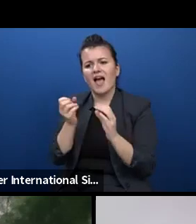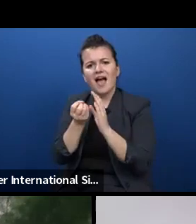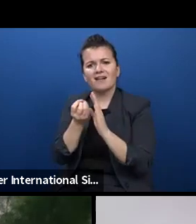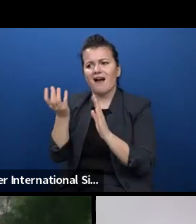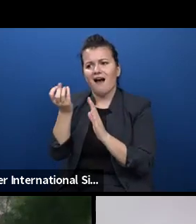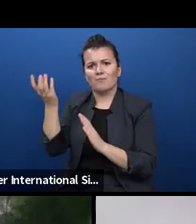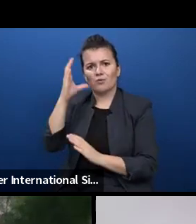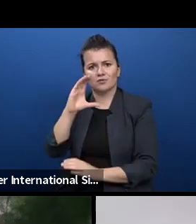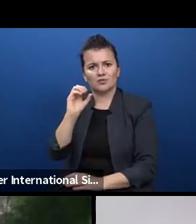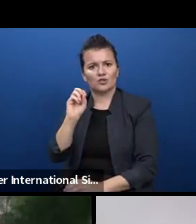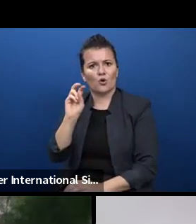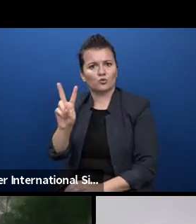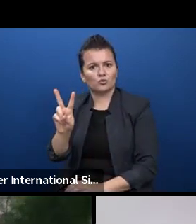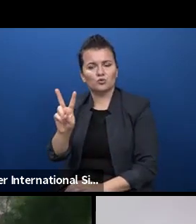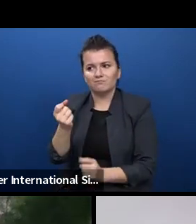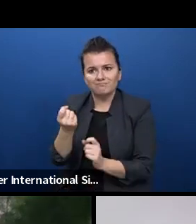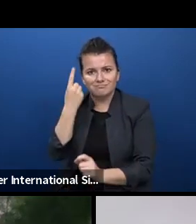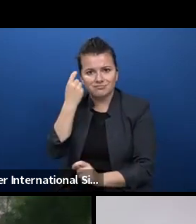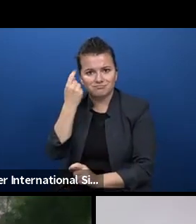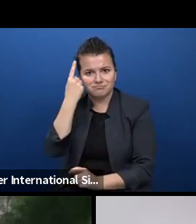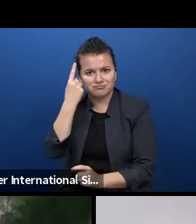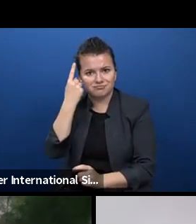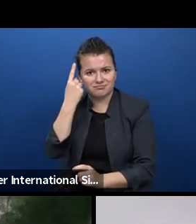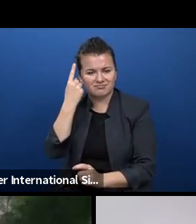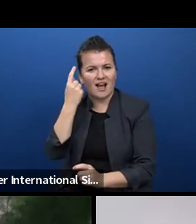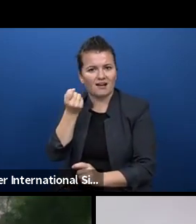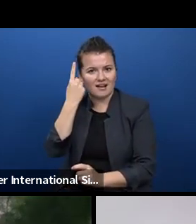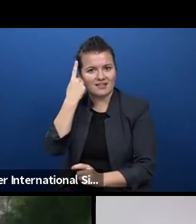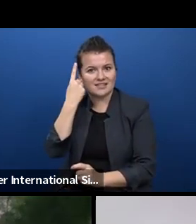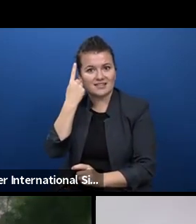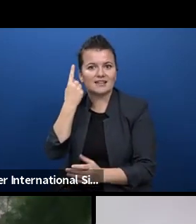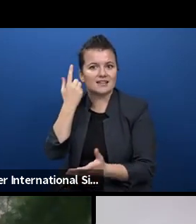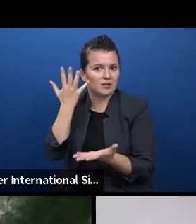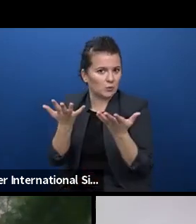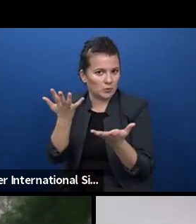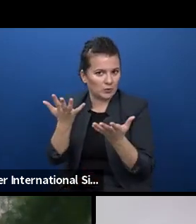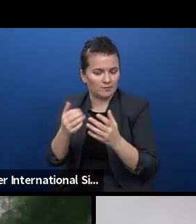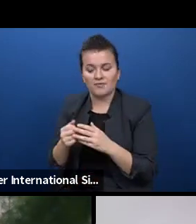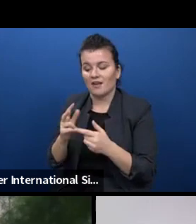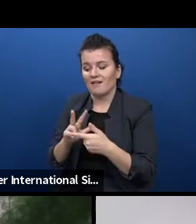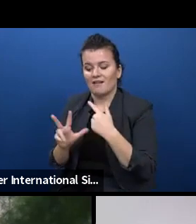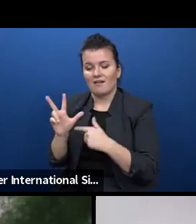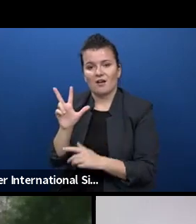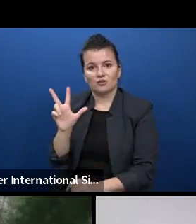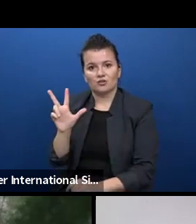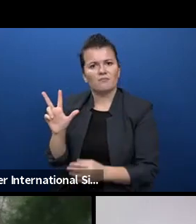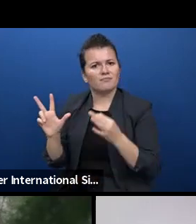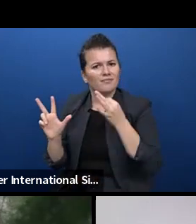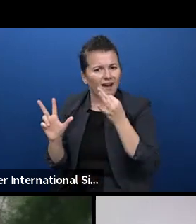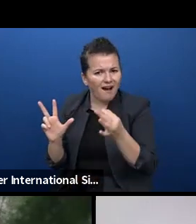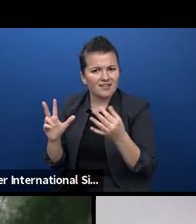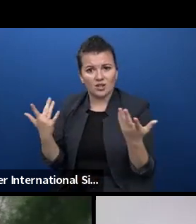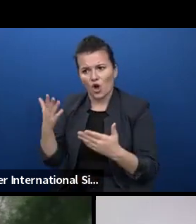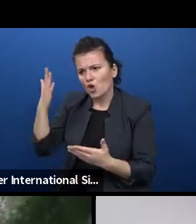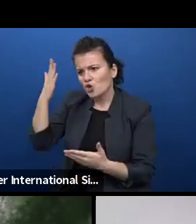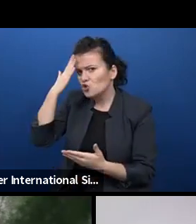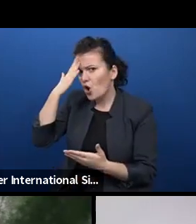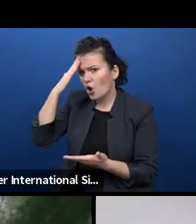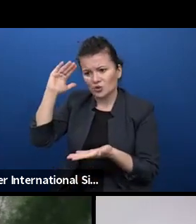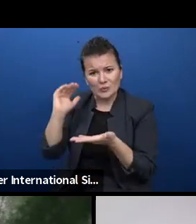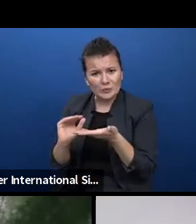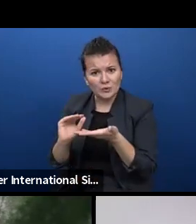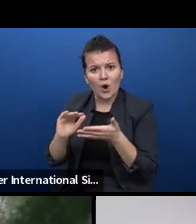Let me first start with this point of, is there a lack of knowledge, or don't we want to